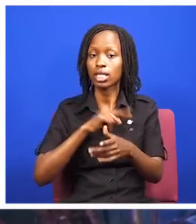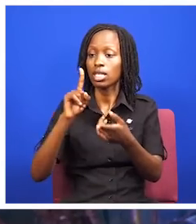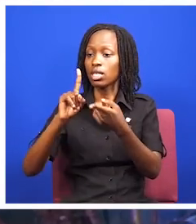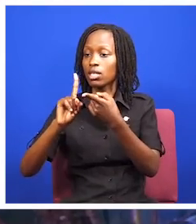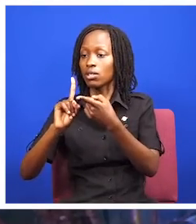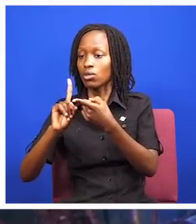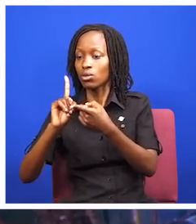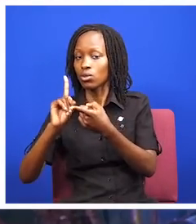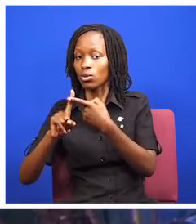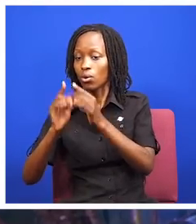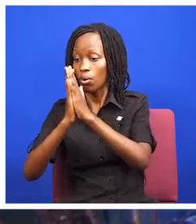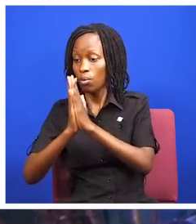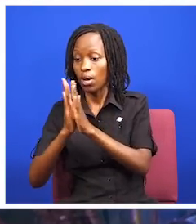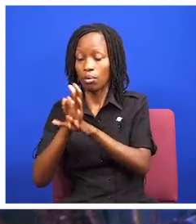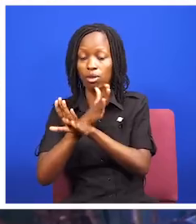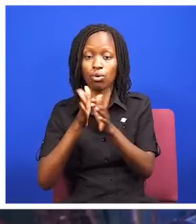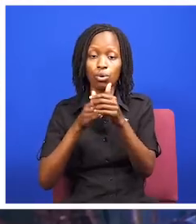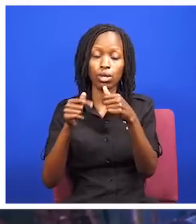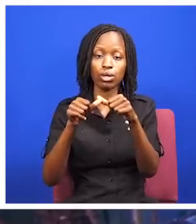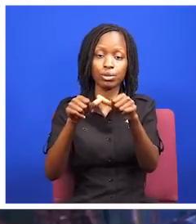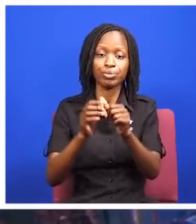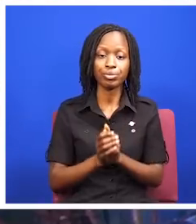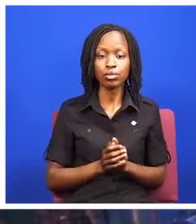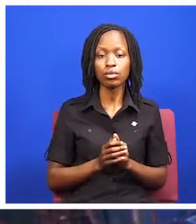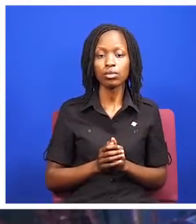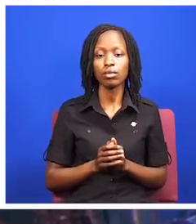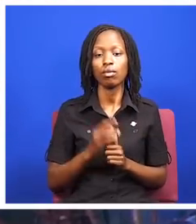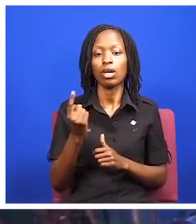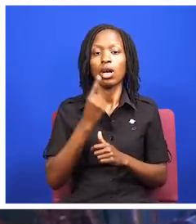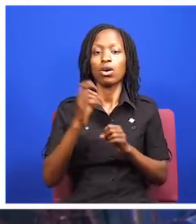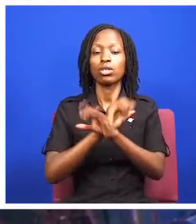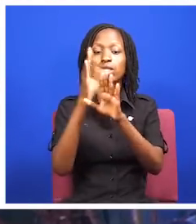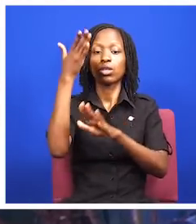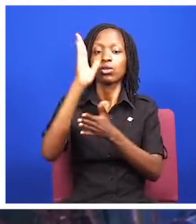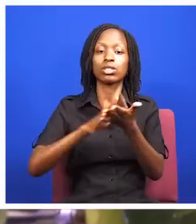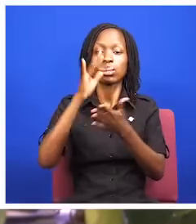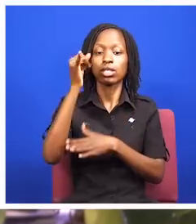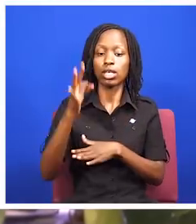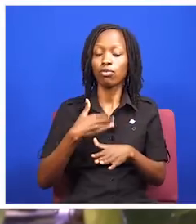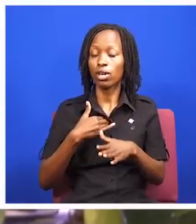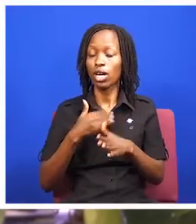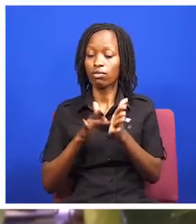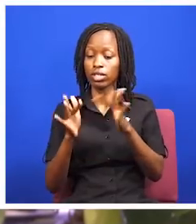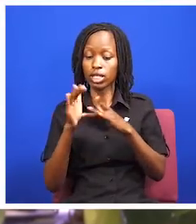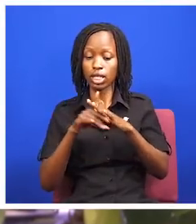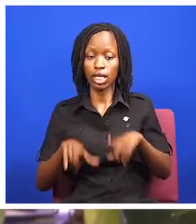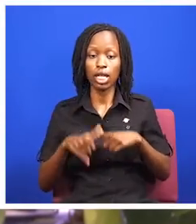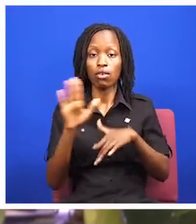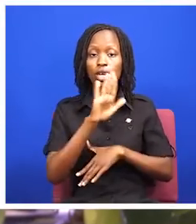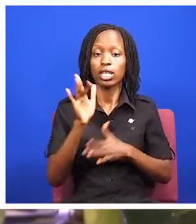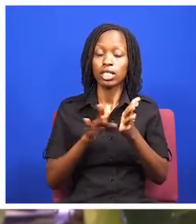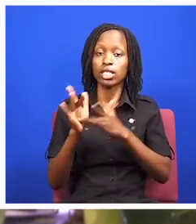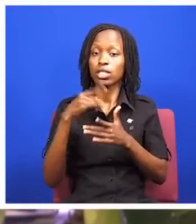prayer before we go on. You can only radiate God's glory if you have received Jesus in your life. It